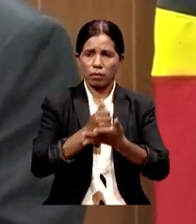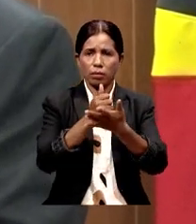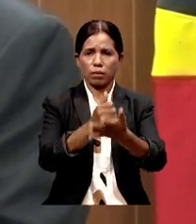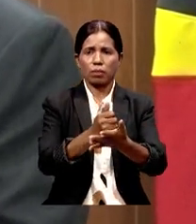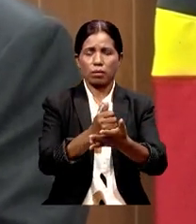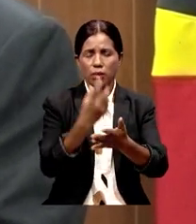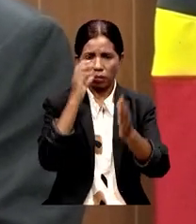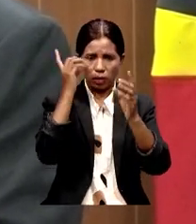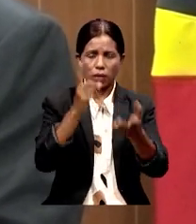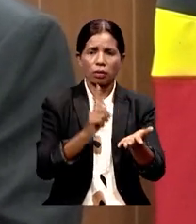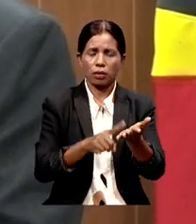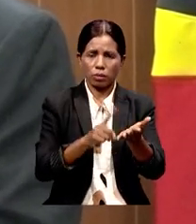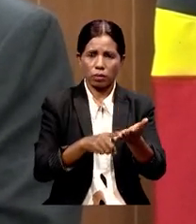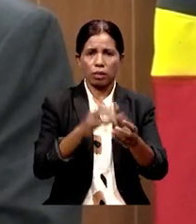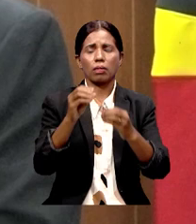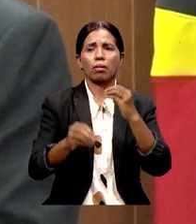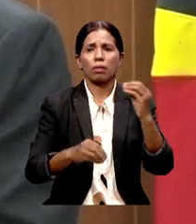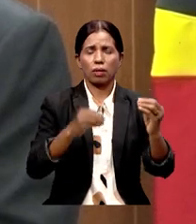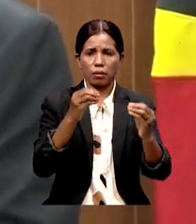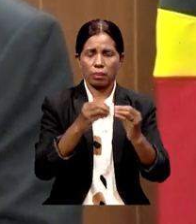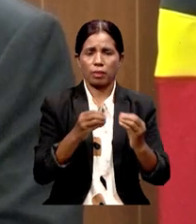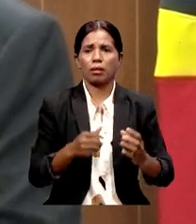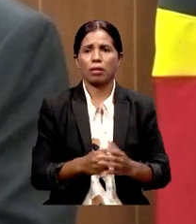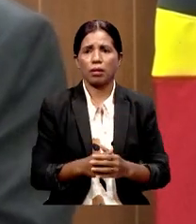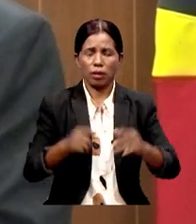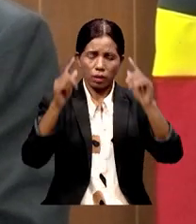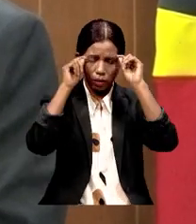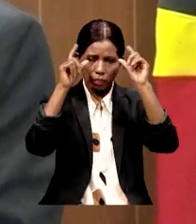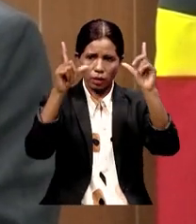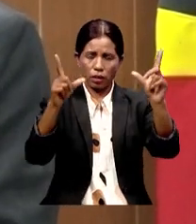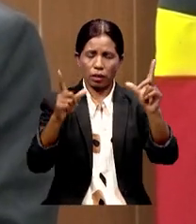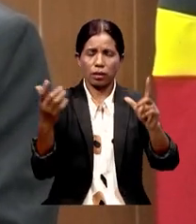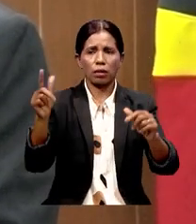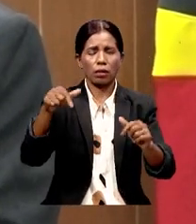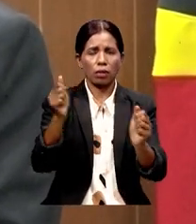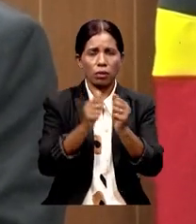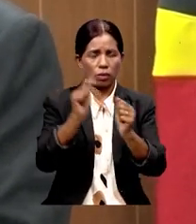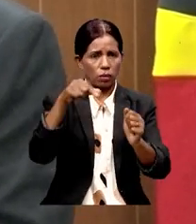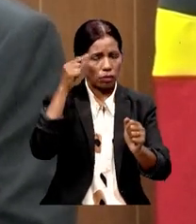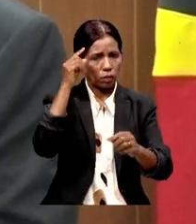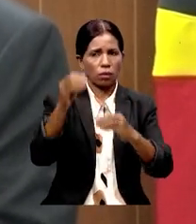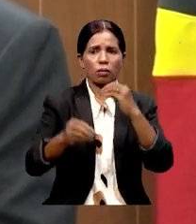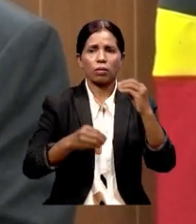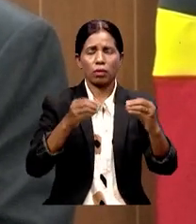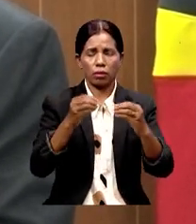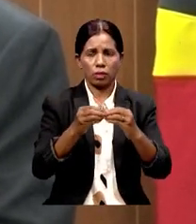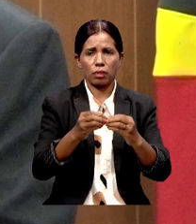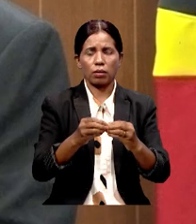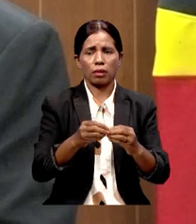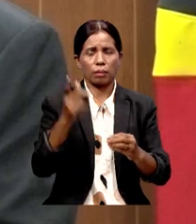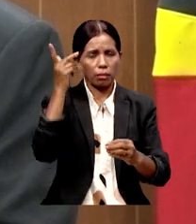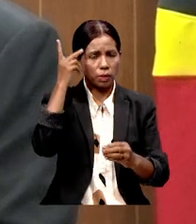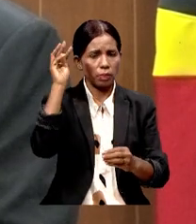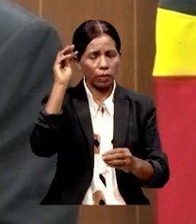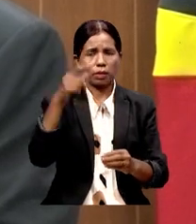discuss with the Timor-Leste government and in particular the Prime Minister himself this